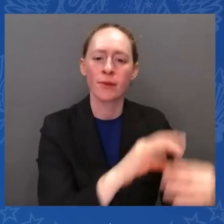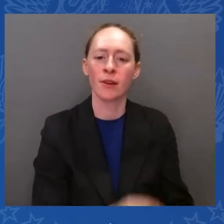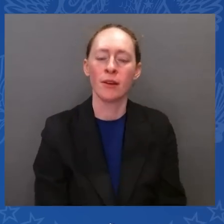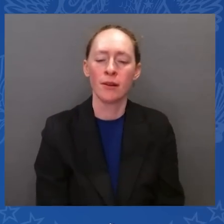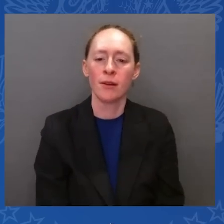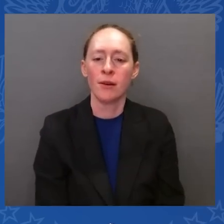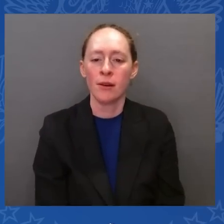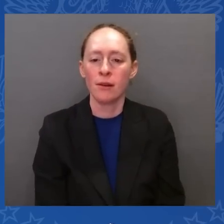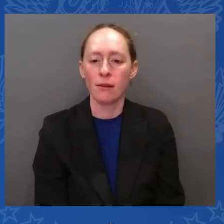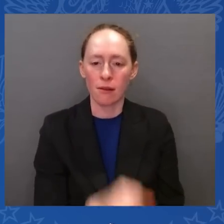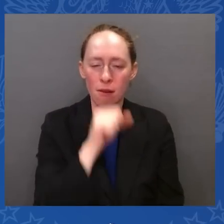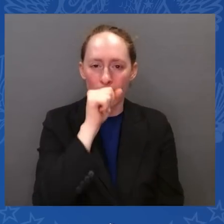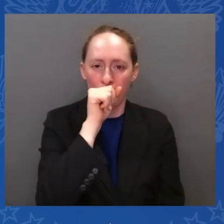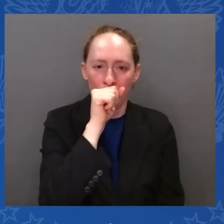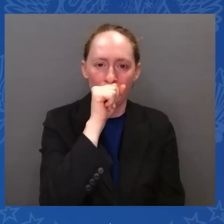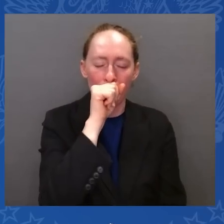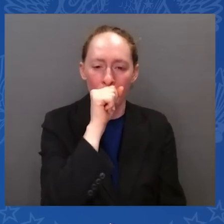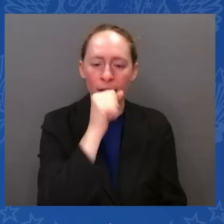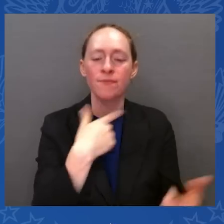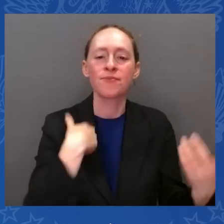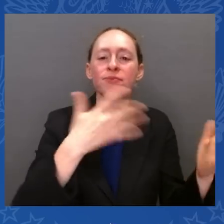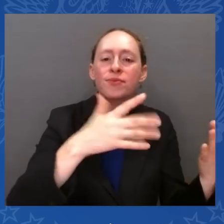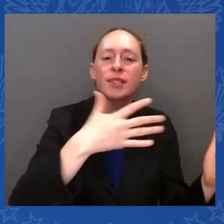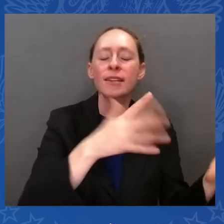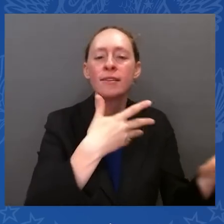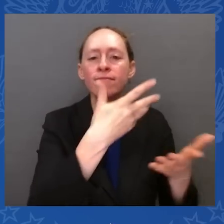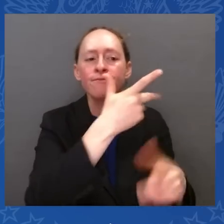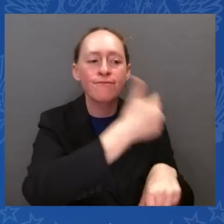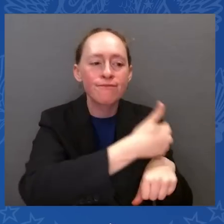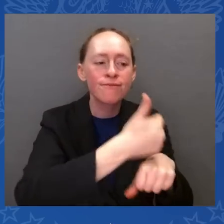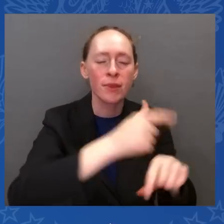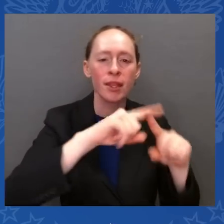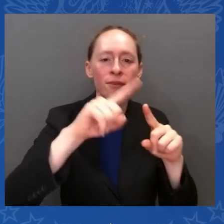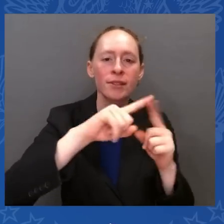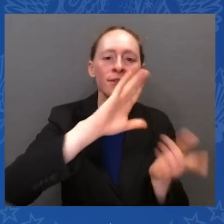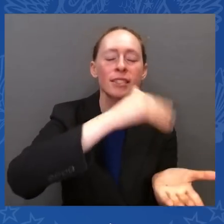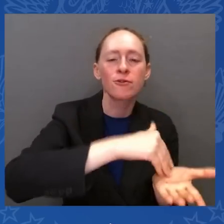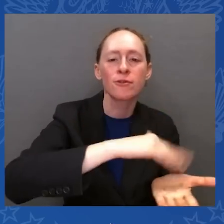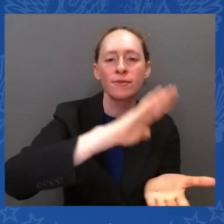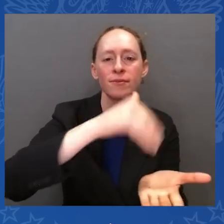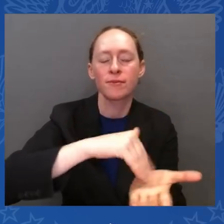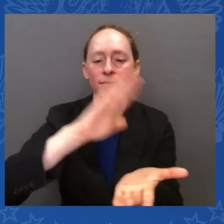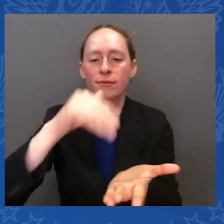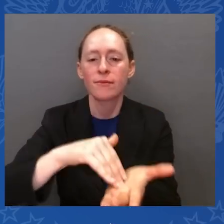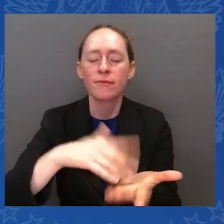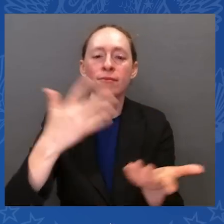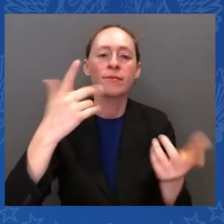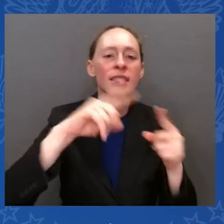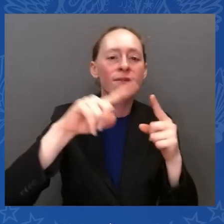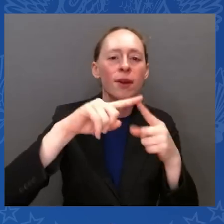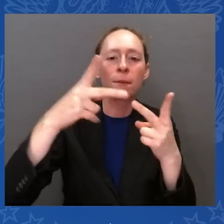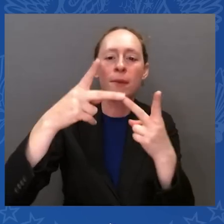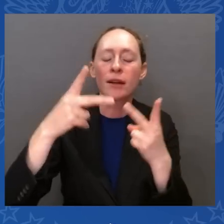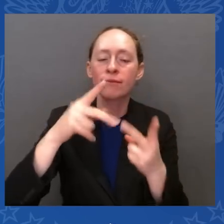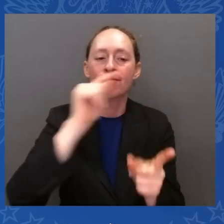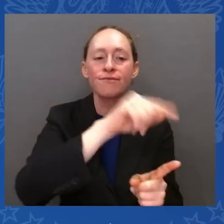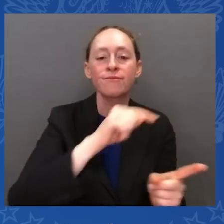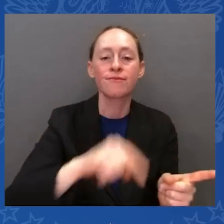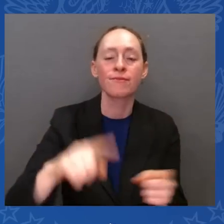overwhelming cooperation from Mexico. We also are in the process of setting up